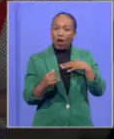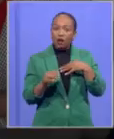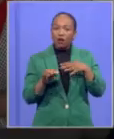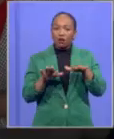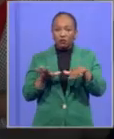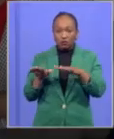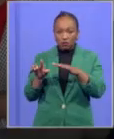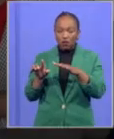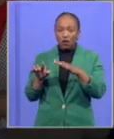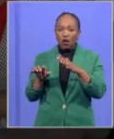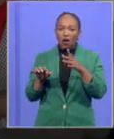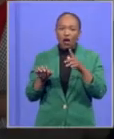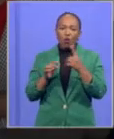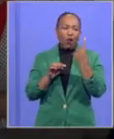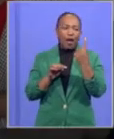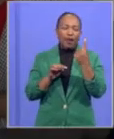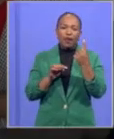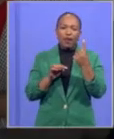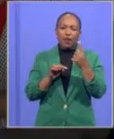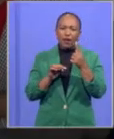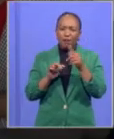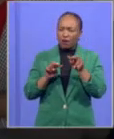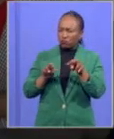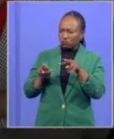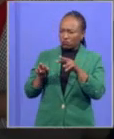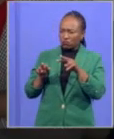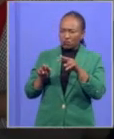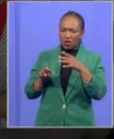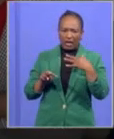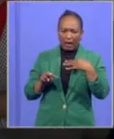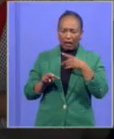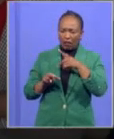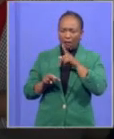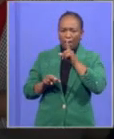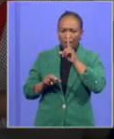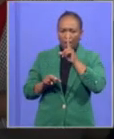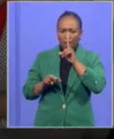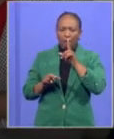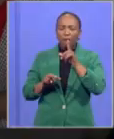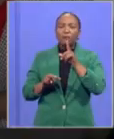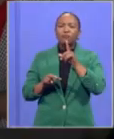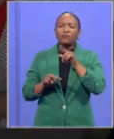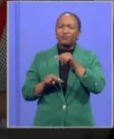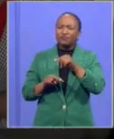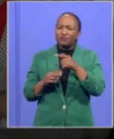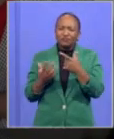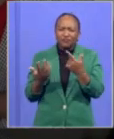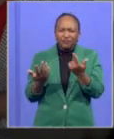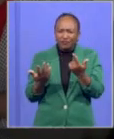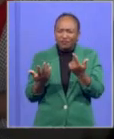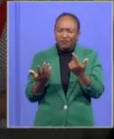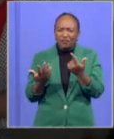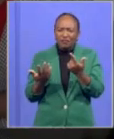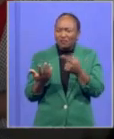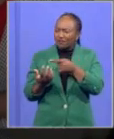ka side le ka ntle ba re yo ngwana o tshaba o bua ke a mmotsa ke re nthabileng